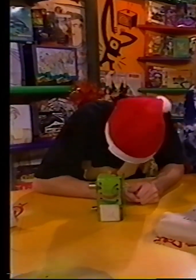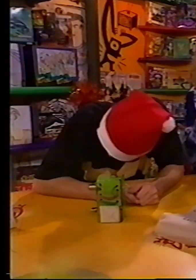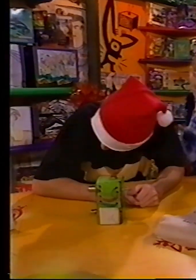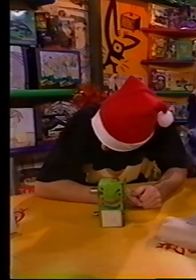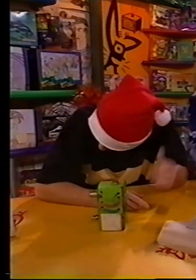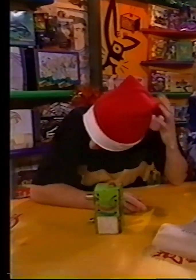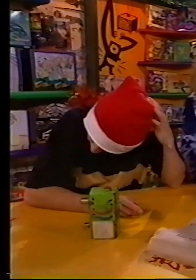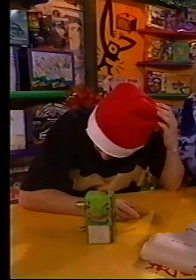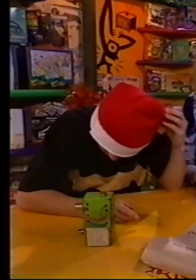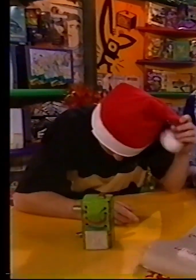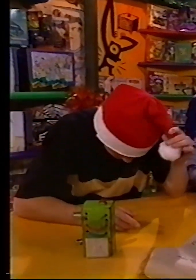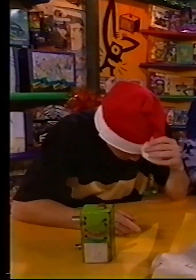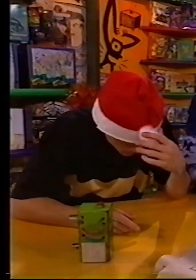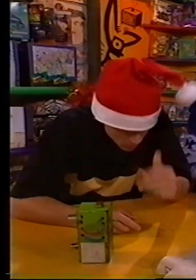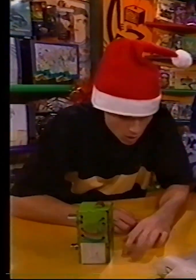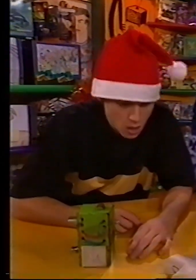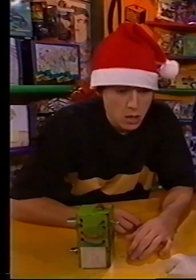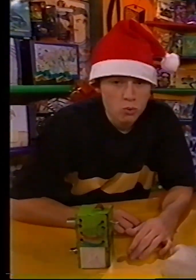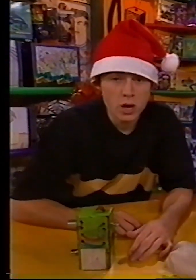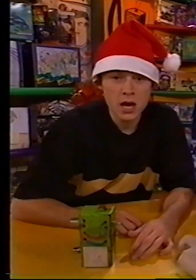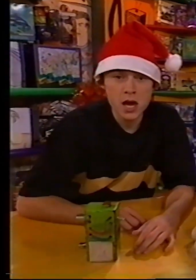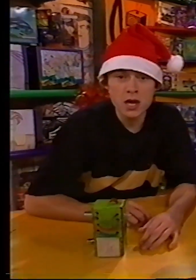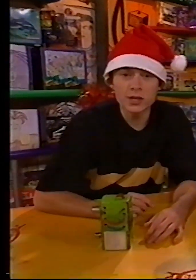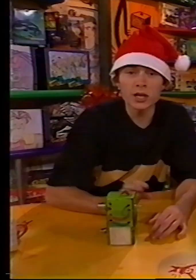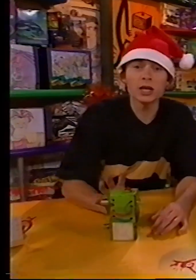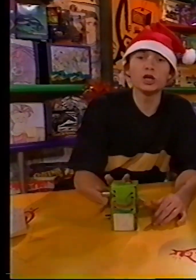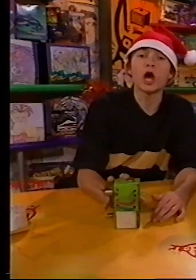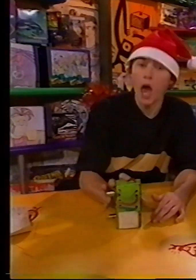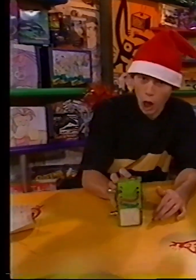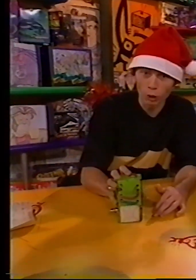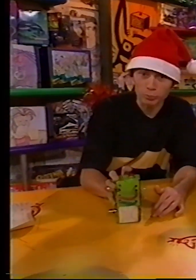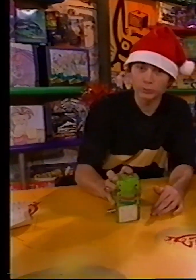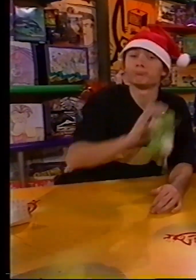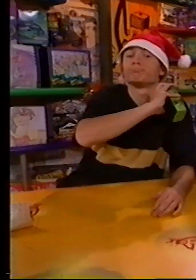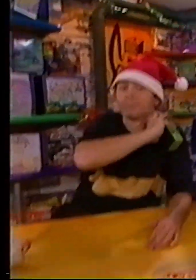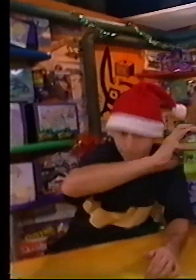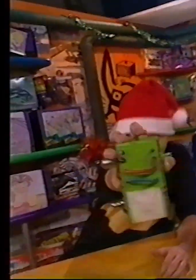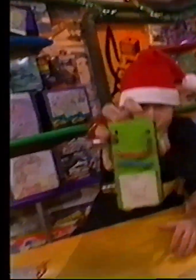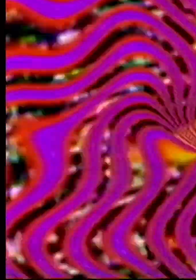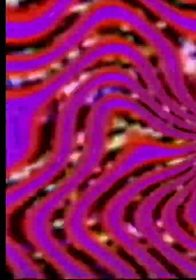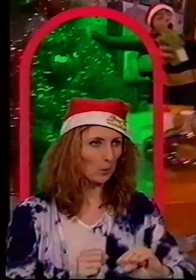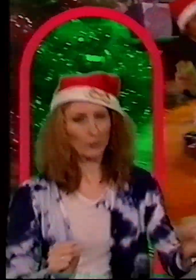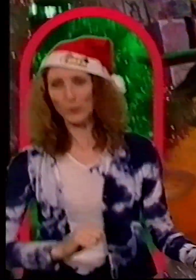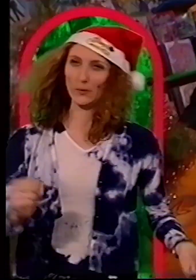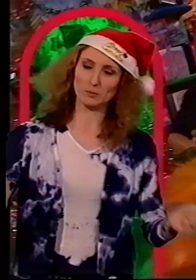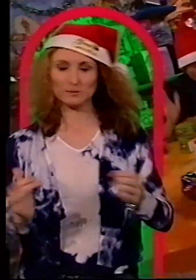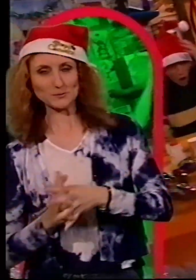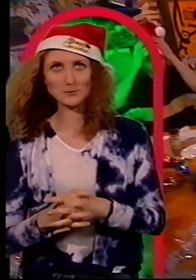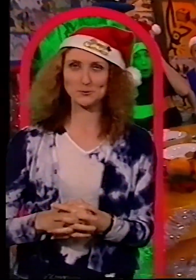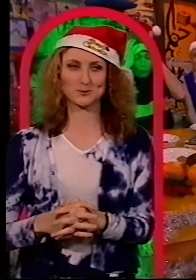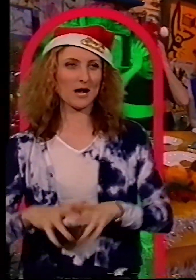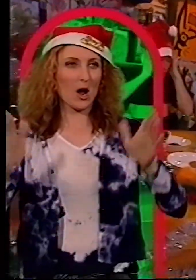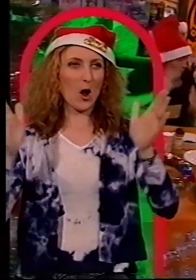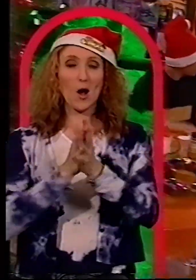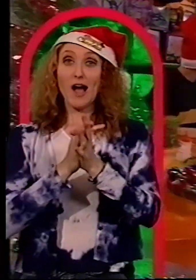earrings. What to do, the Brian story. We need help. New paper. Wow, what